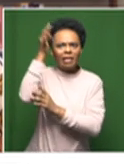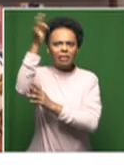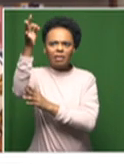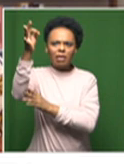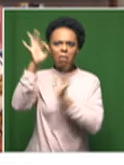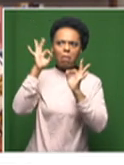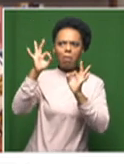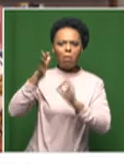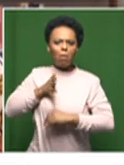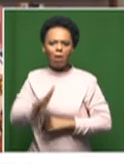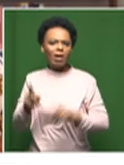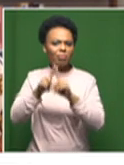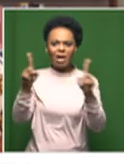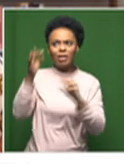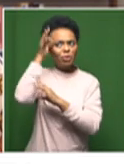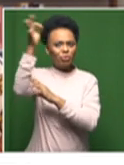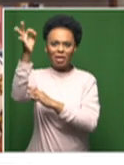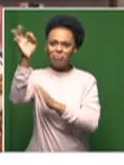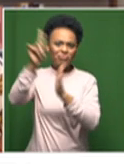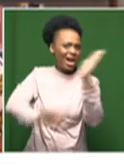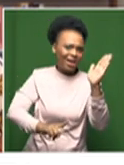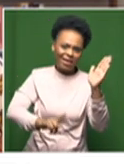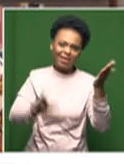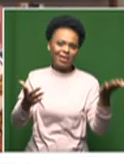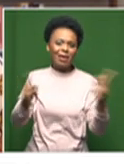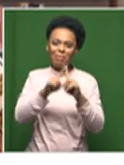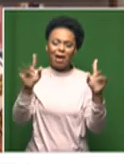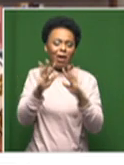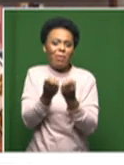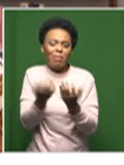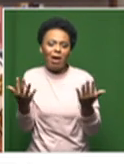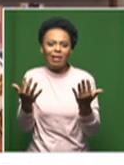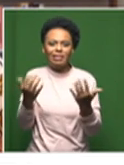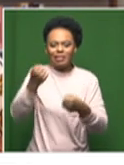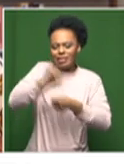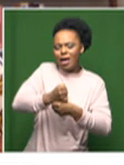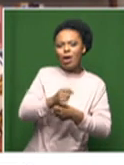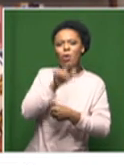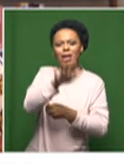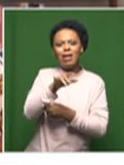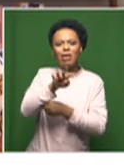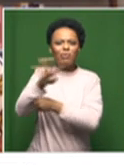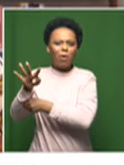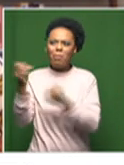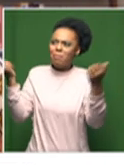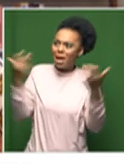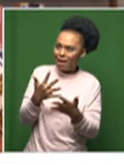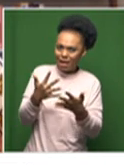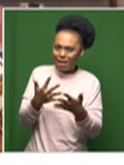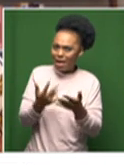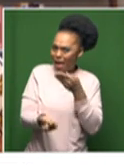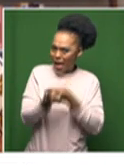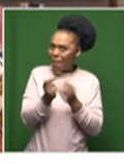dream obviously has faded, as you point out, but how much of that 1994 miracle is still